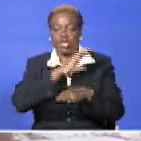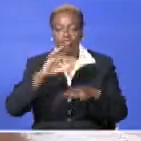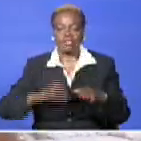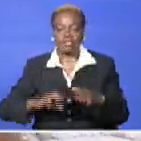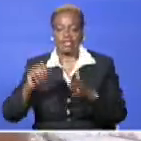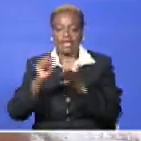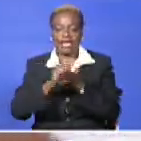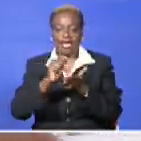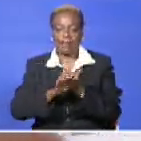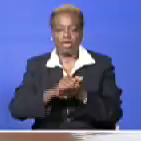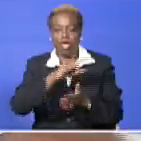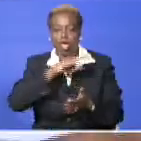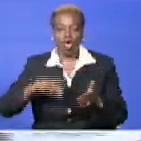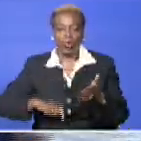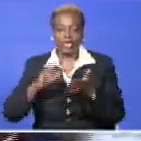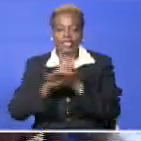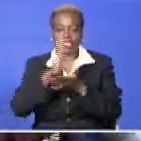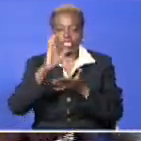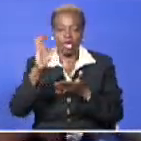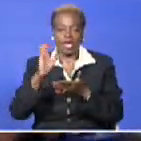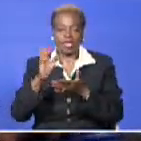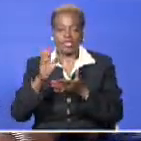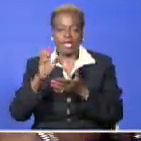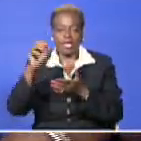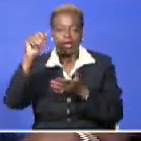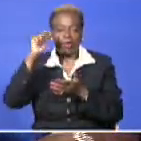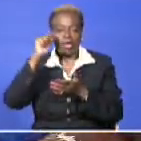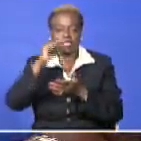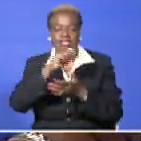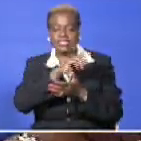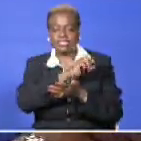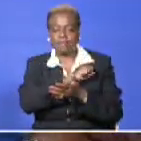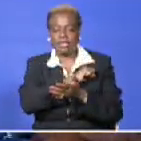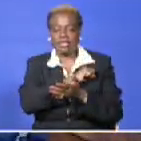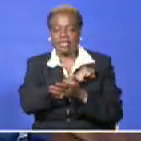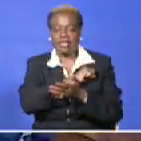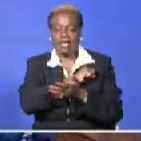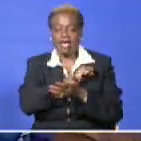College. Deron Smith and Malia Neely, both top achievers, receiving